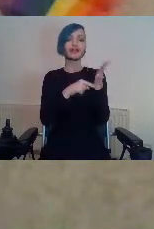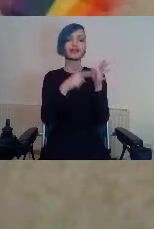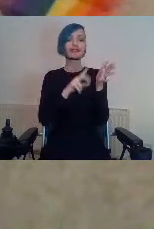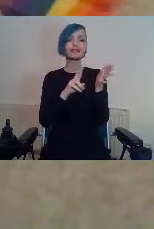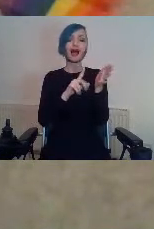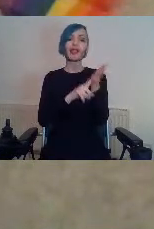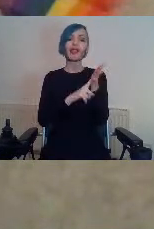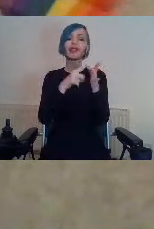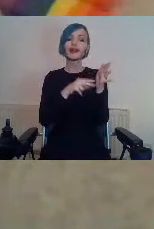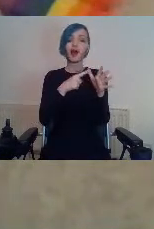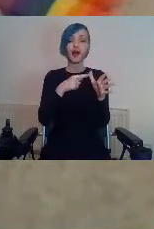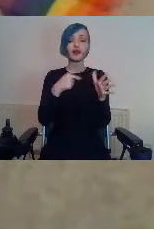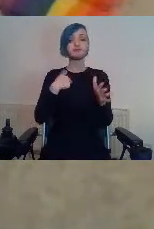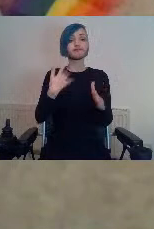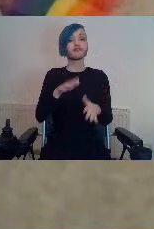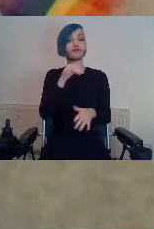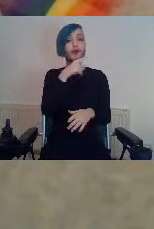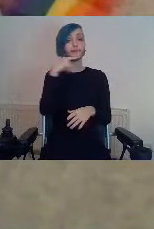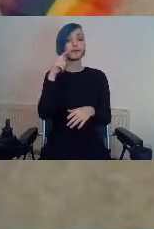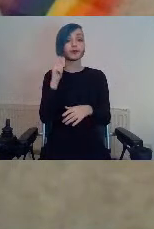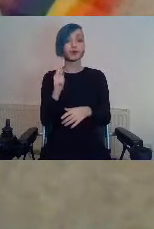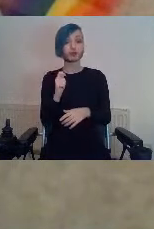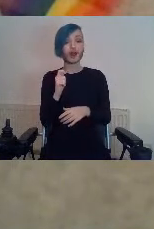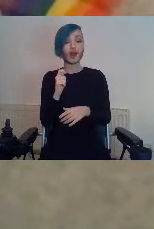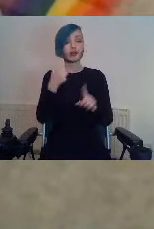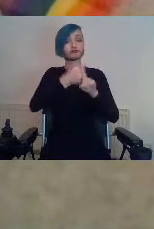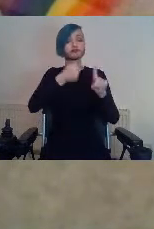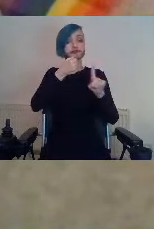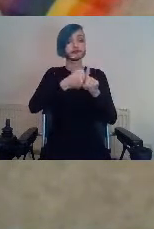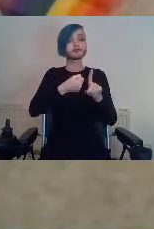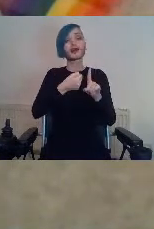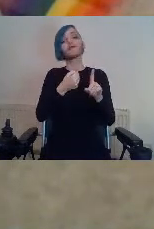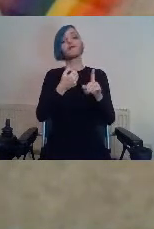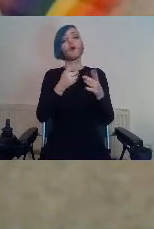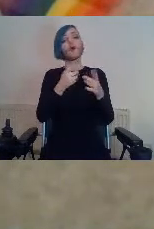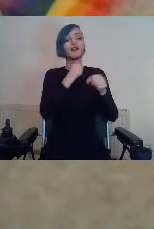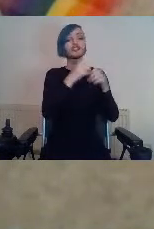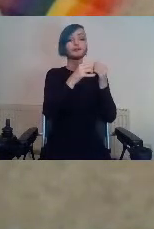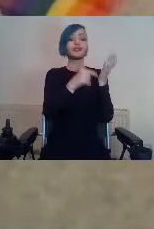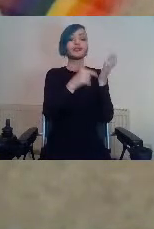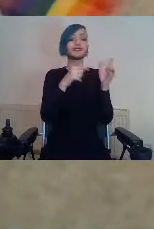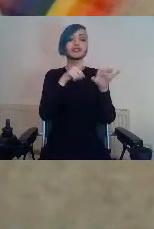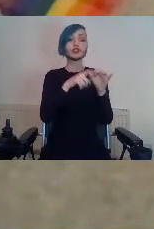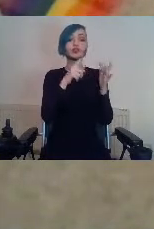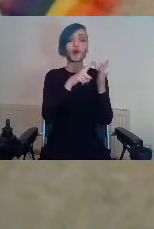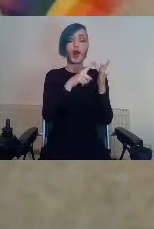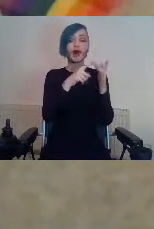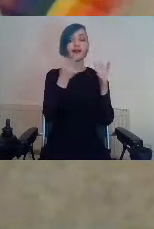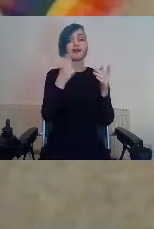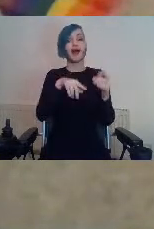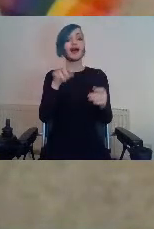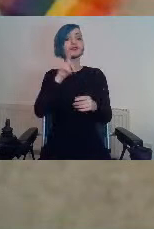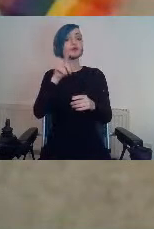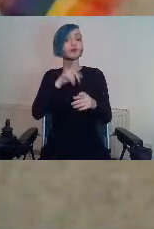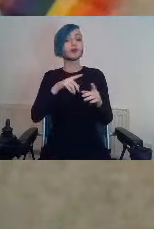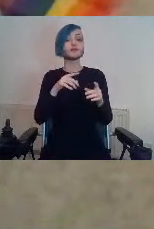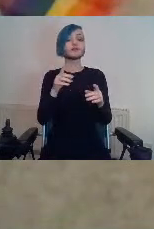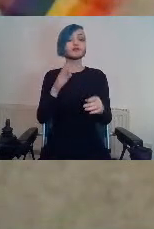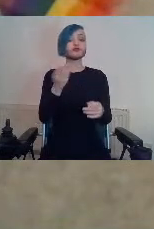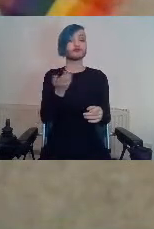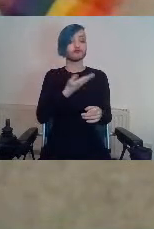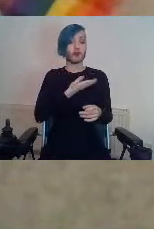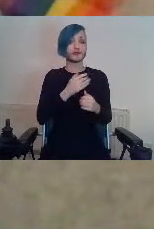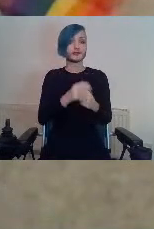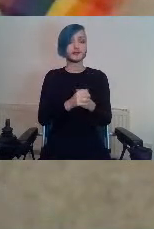from Ukraine and also women's rights defender. I was one of the heroes of letter writing marathon Ride for